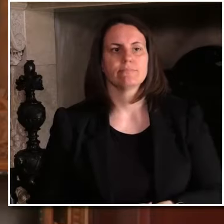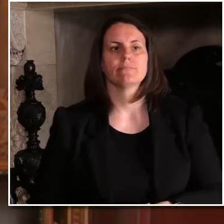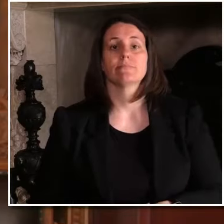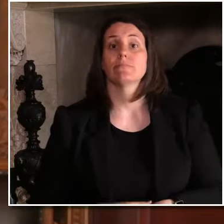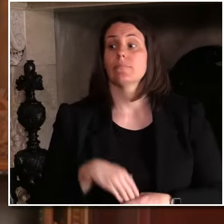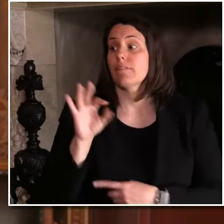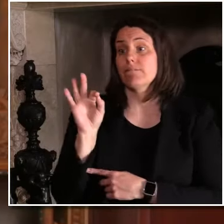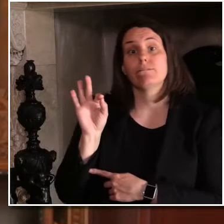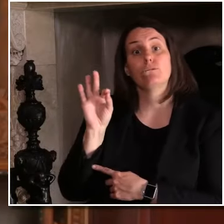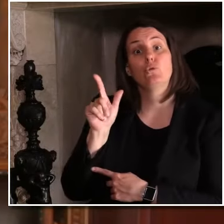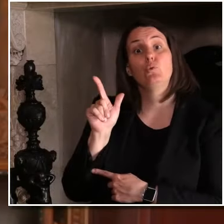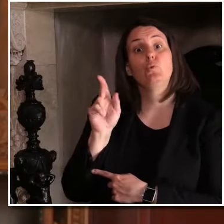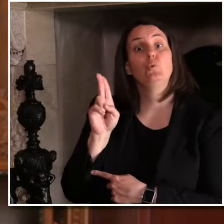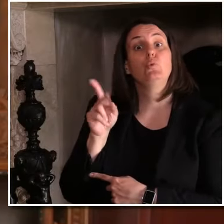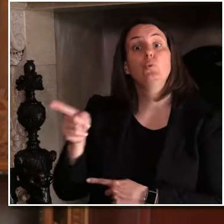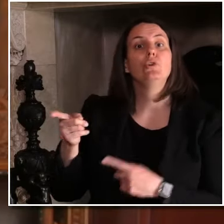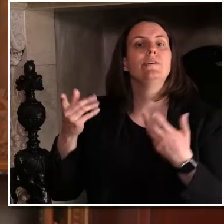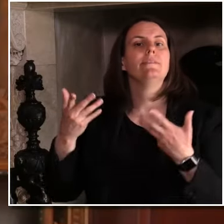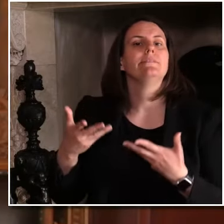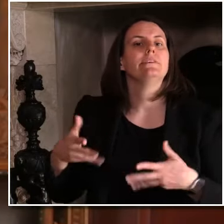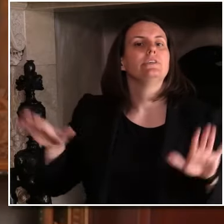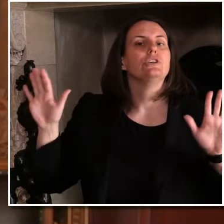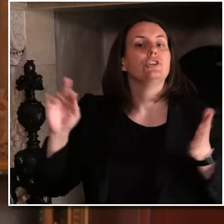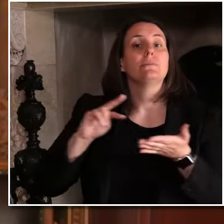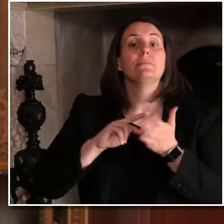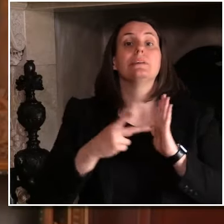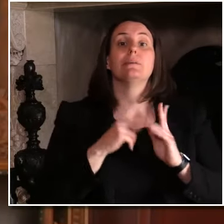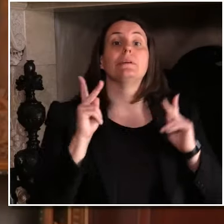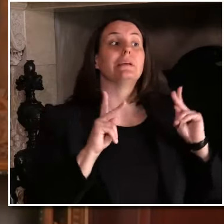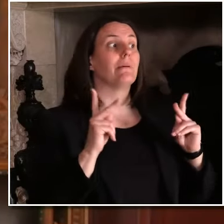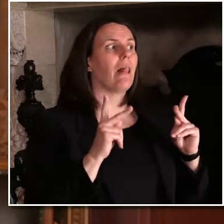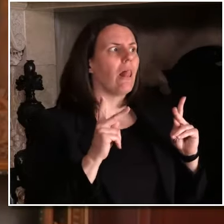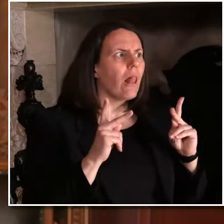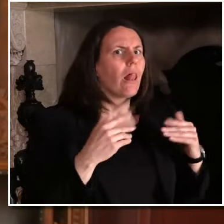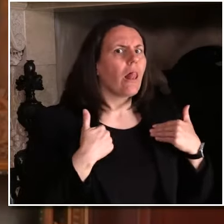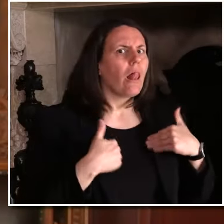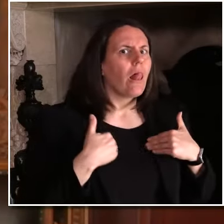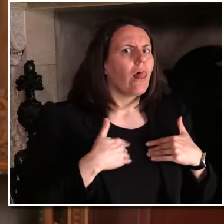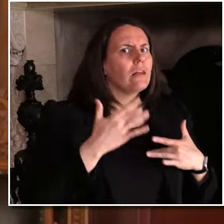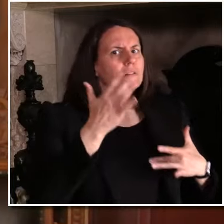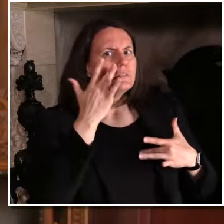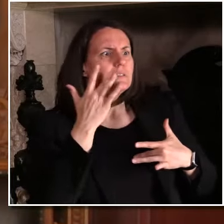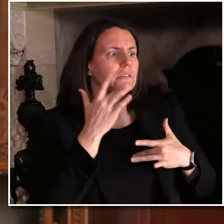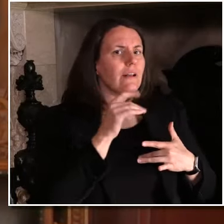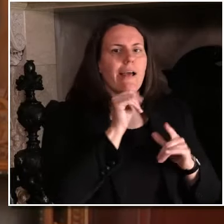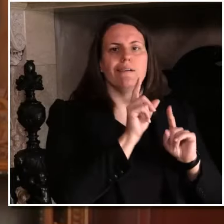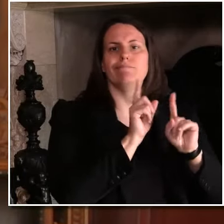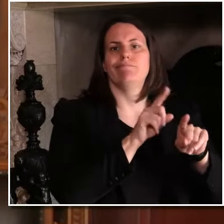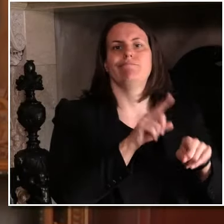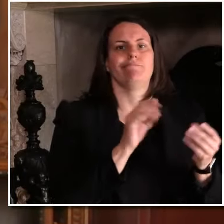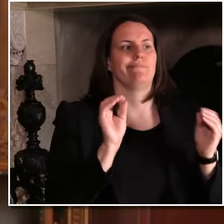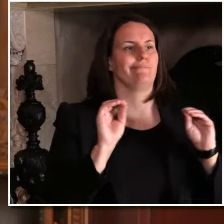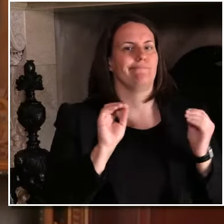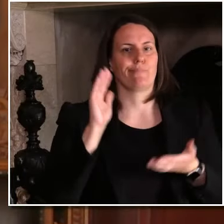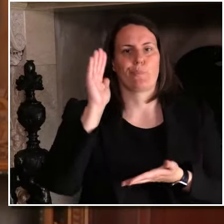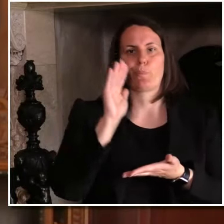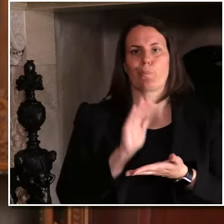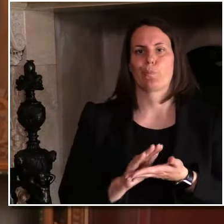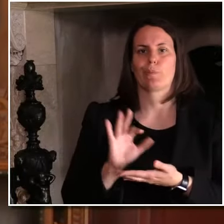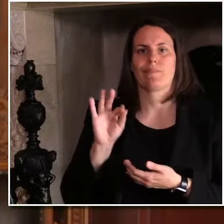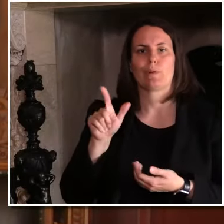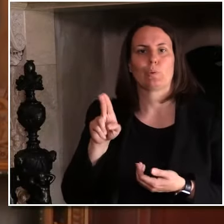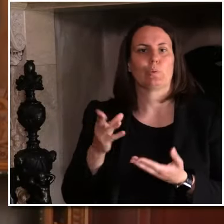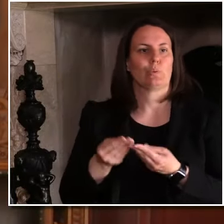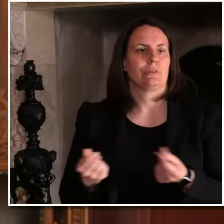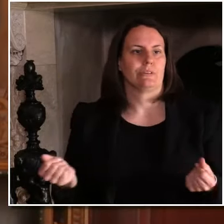symptoms. So there's a lot of reasons that I think that the overall number of testing is low, but part of the message to the whole